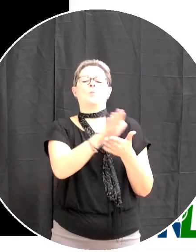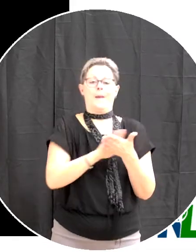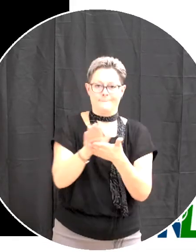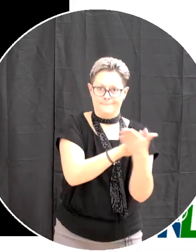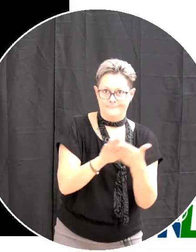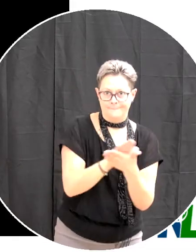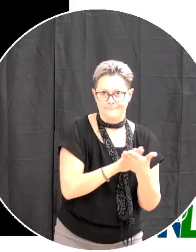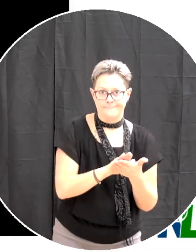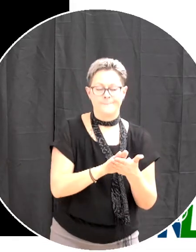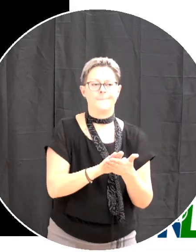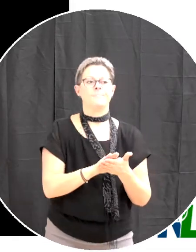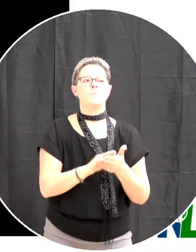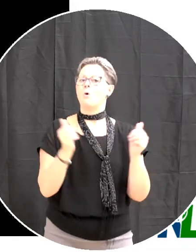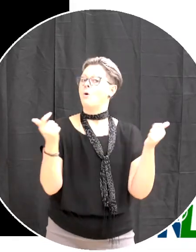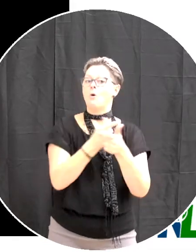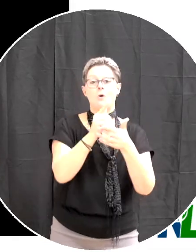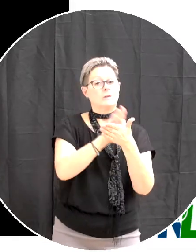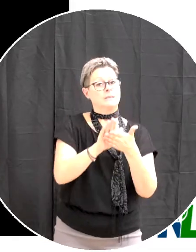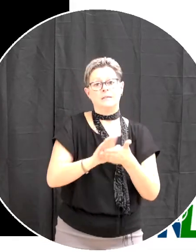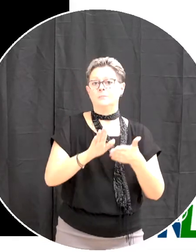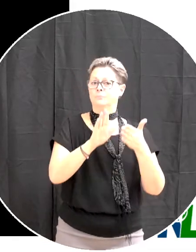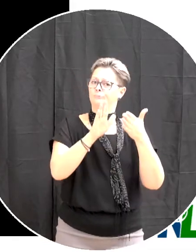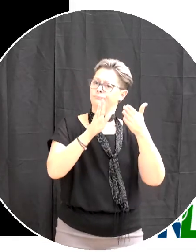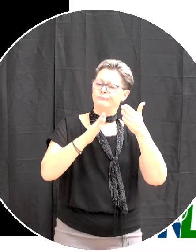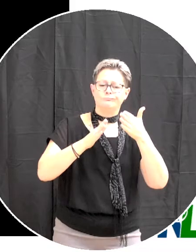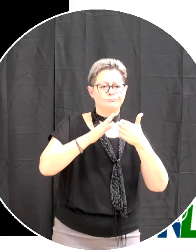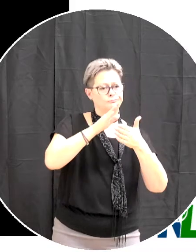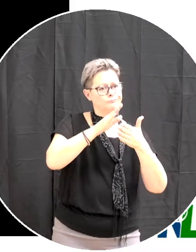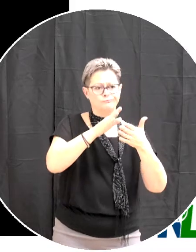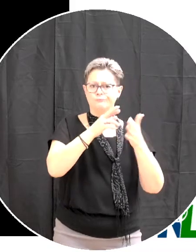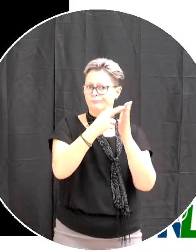all the COVID cleaning procedures put in place have